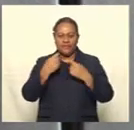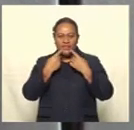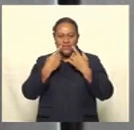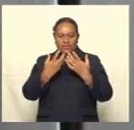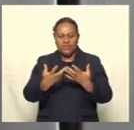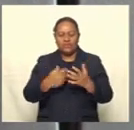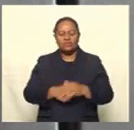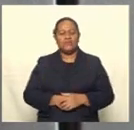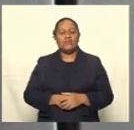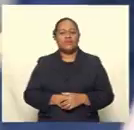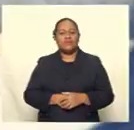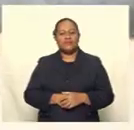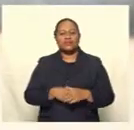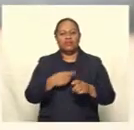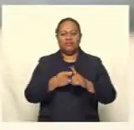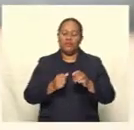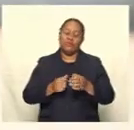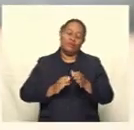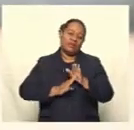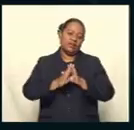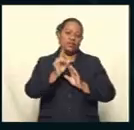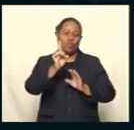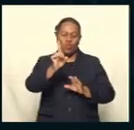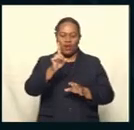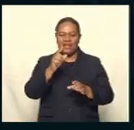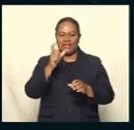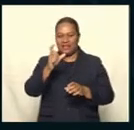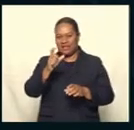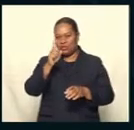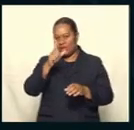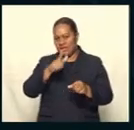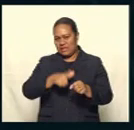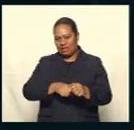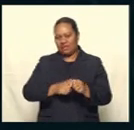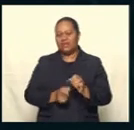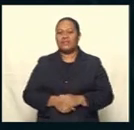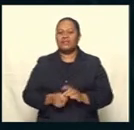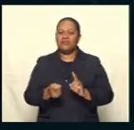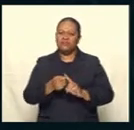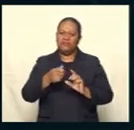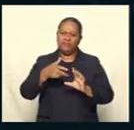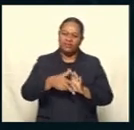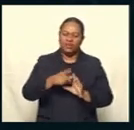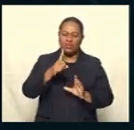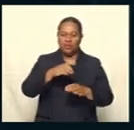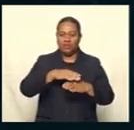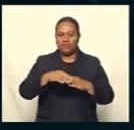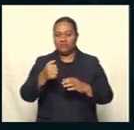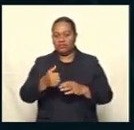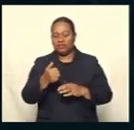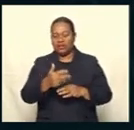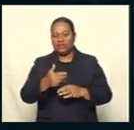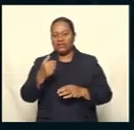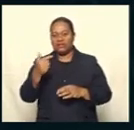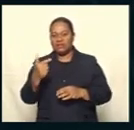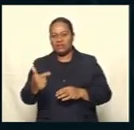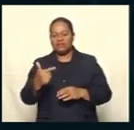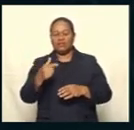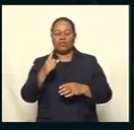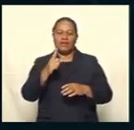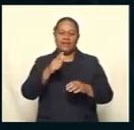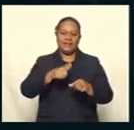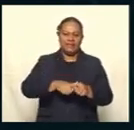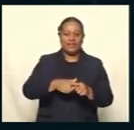motor spirit will increase by 1 cent per litre, while premix moves from $1.96 to $1.97 a litre. The price